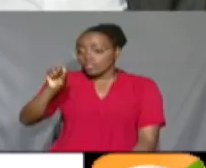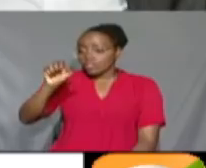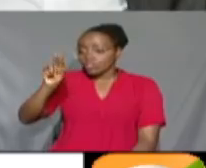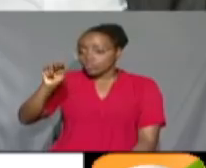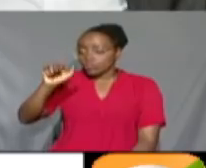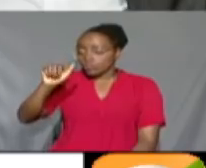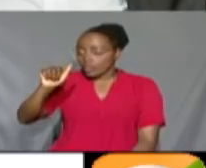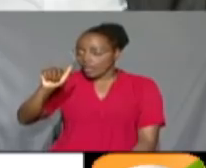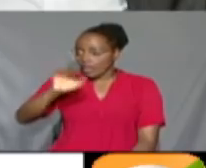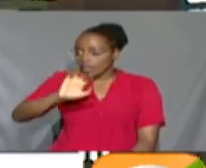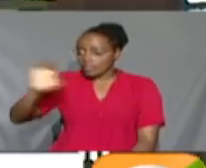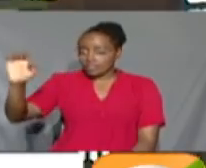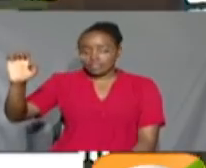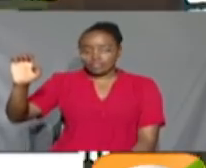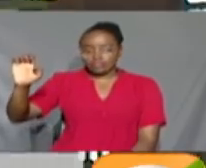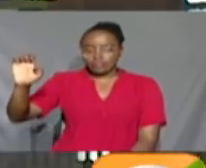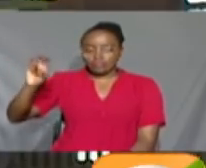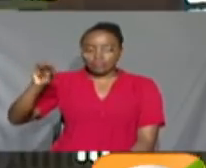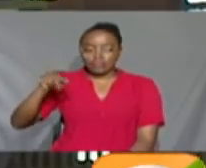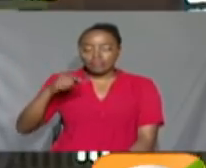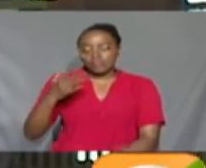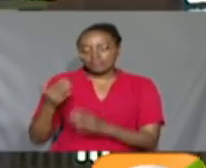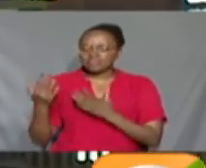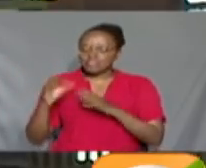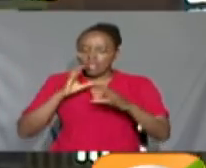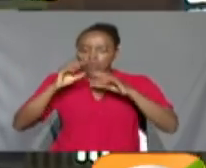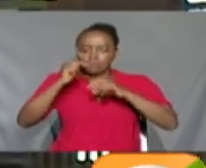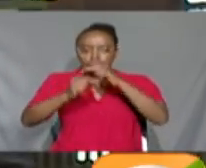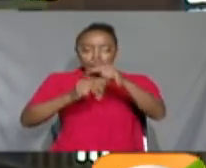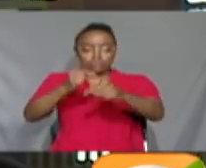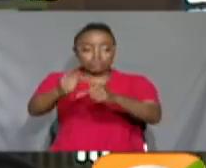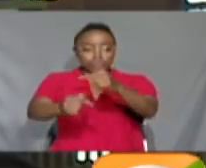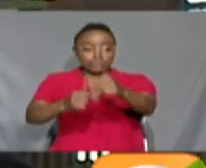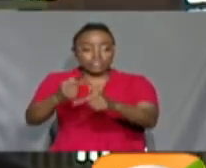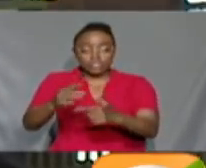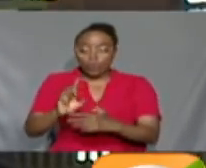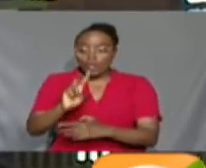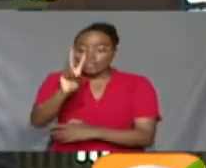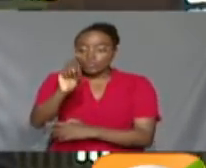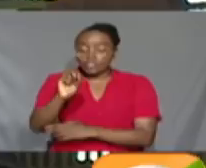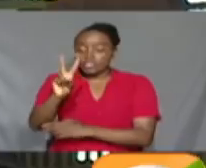MP for Suna East. A conversation that you can expect to carry on into